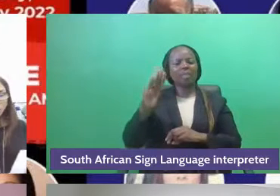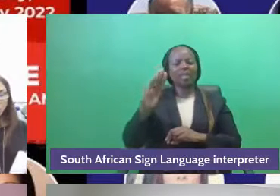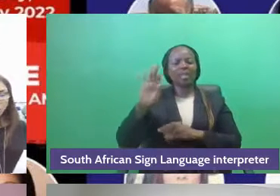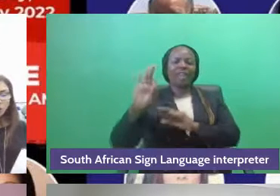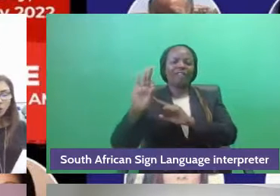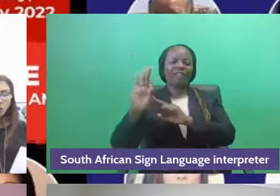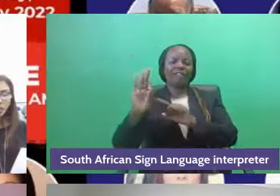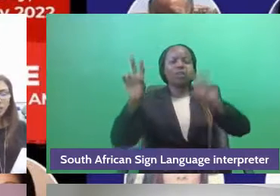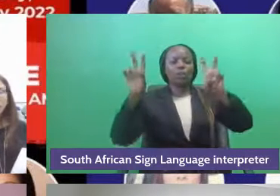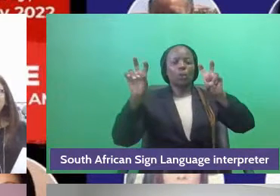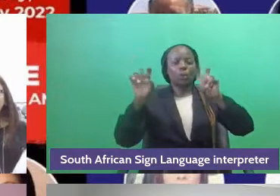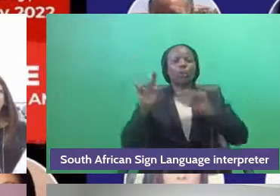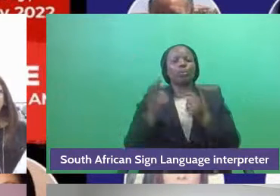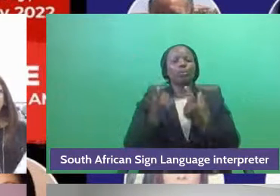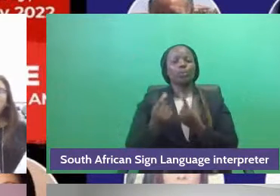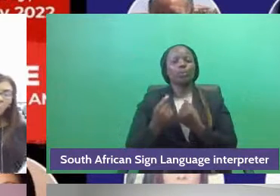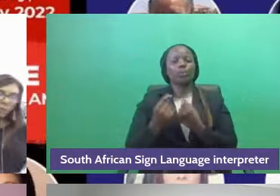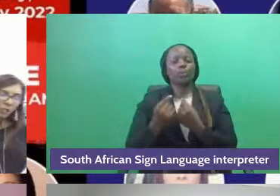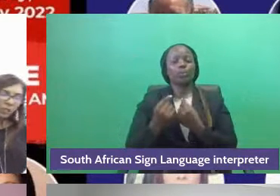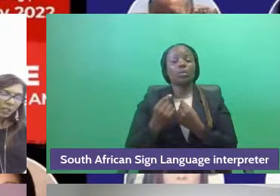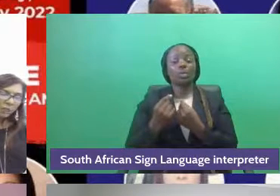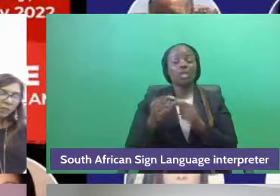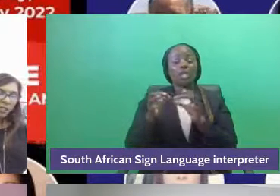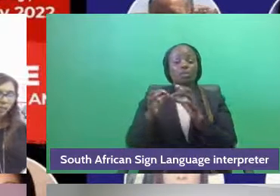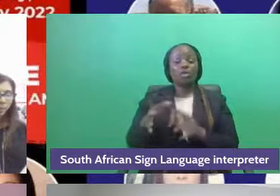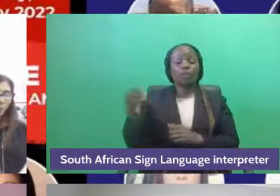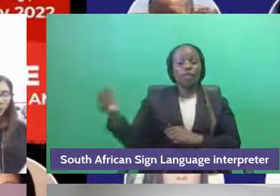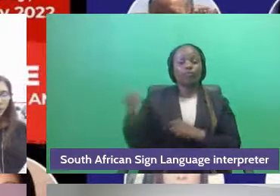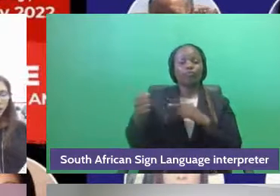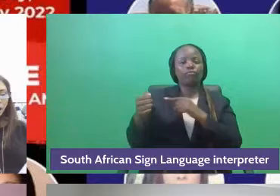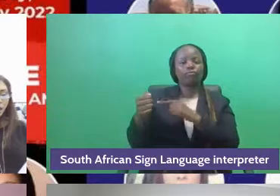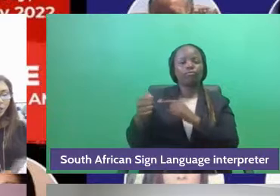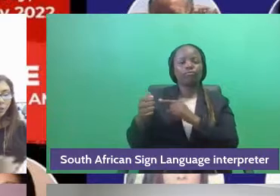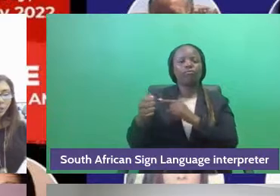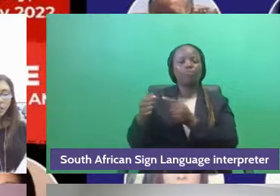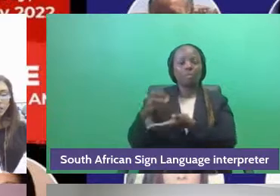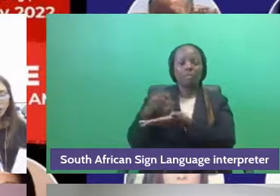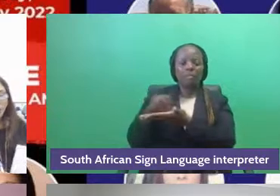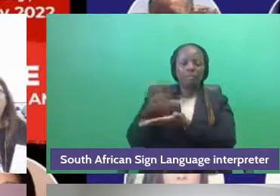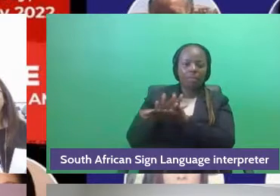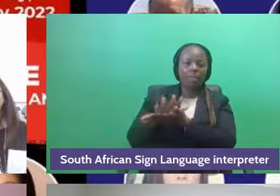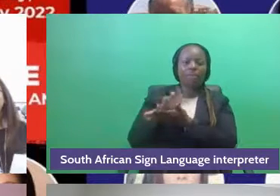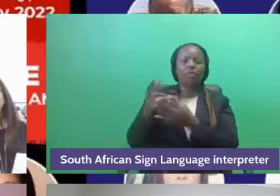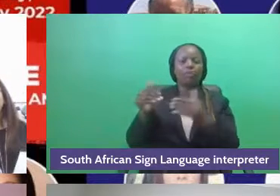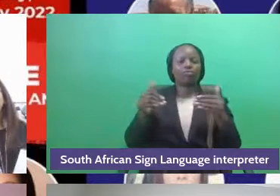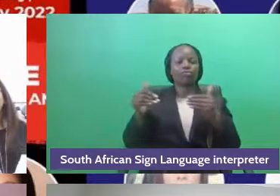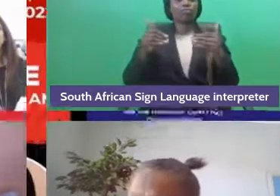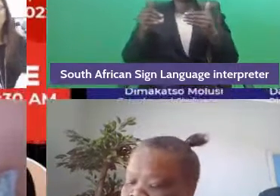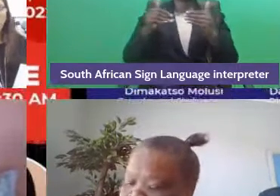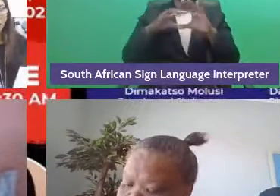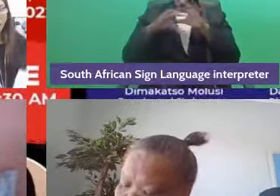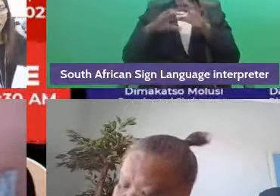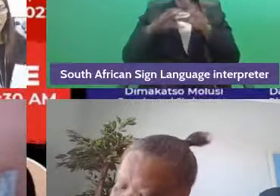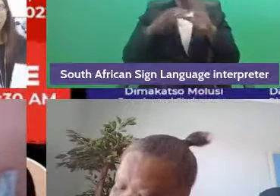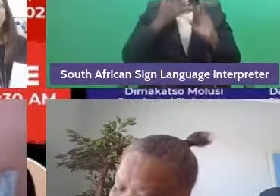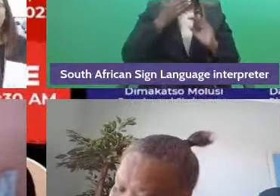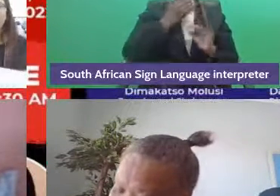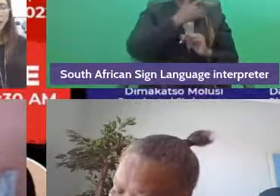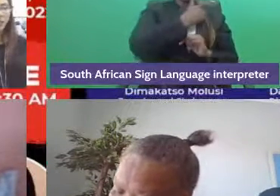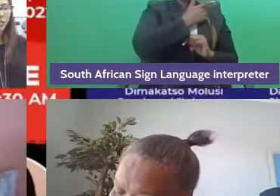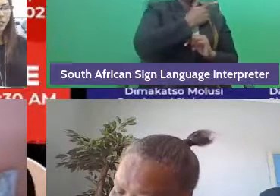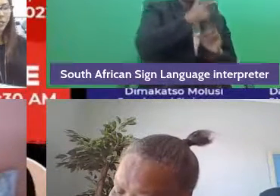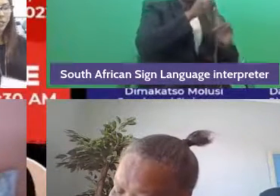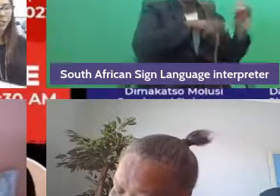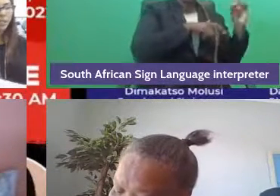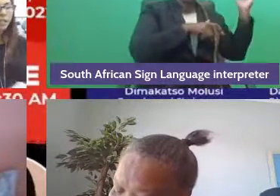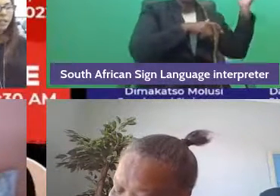We also ensure that an interpreter or interpreters are booked to facilitate communication between our hearing guests and our